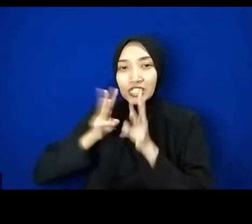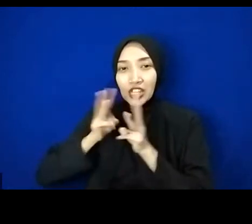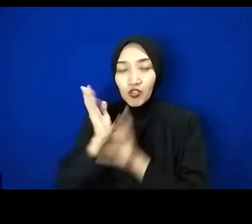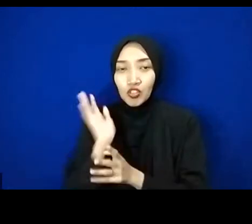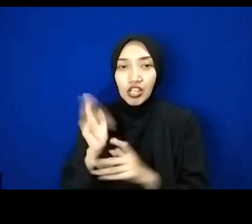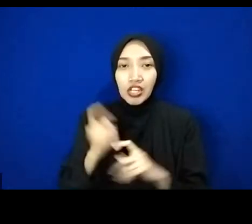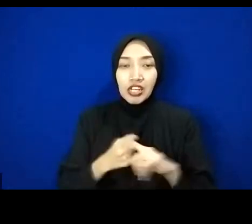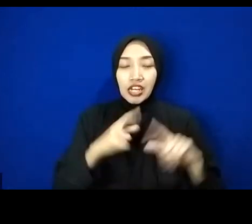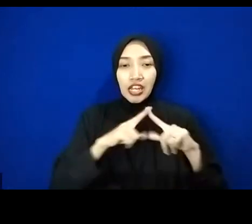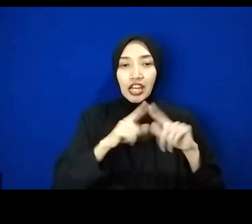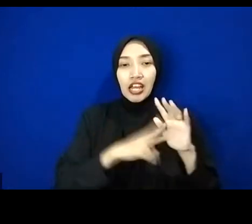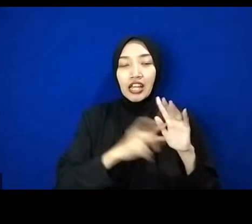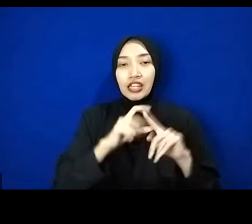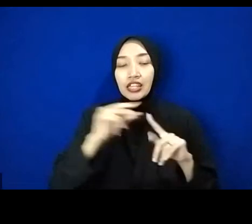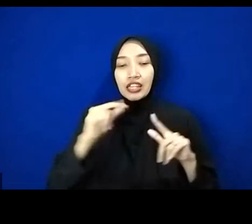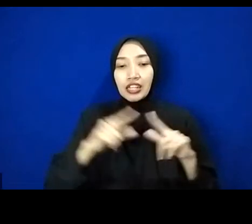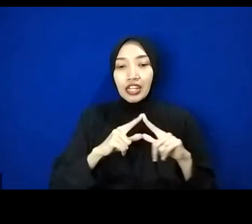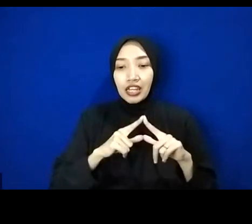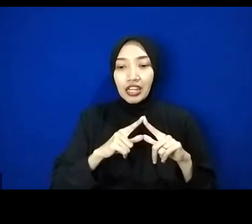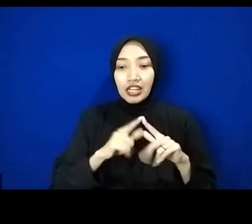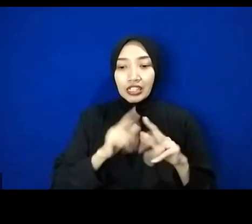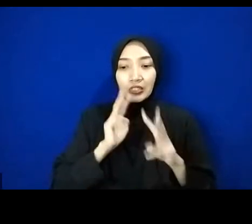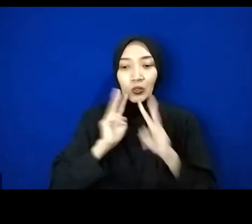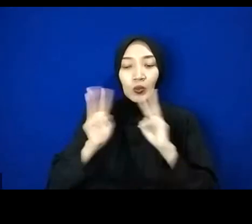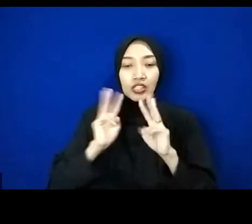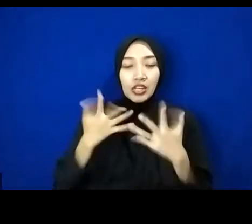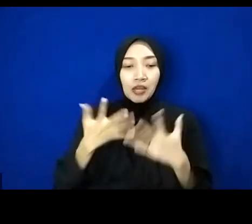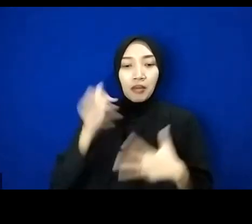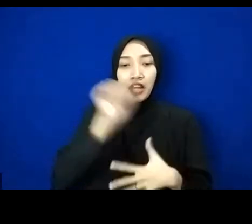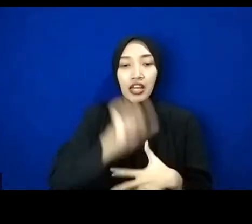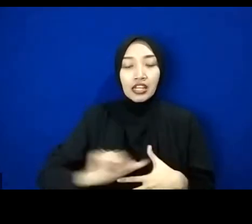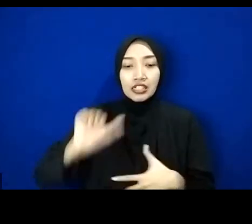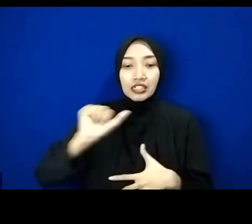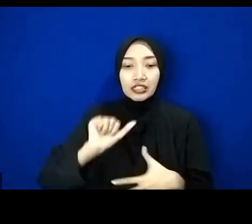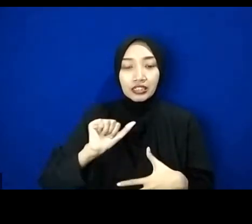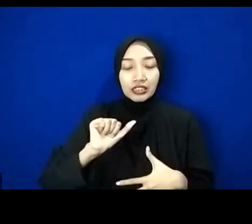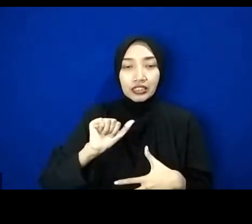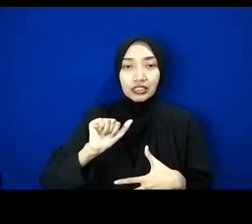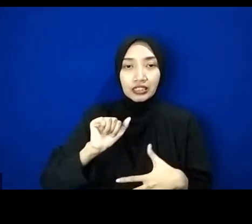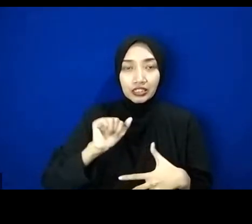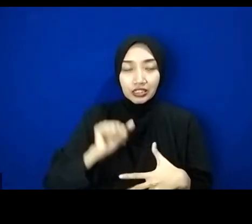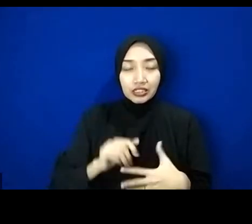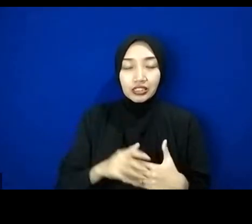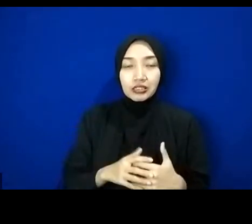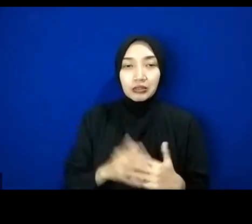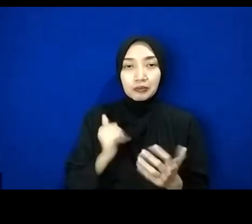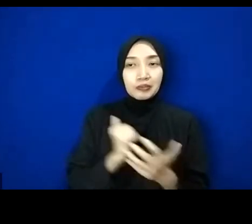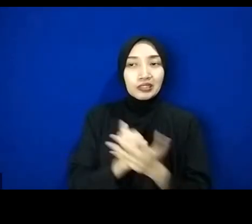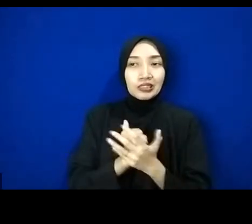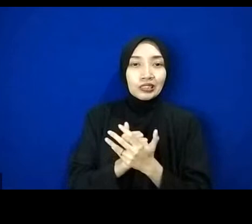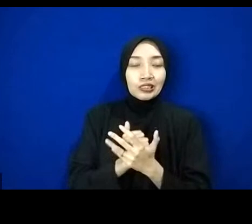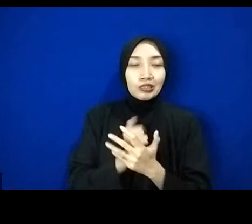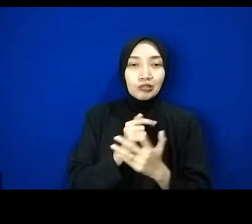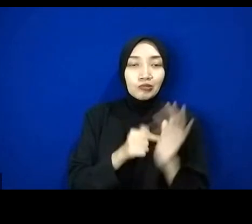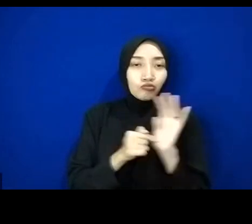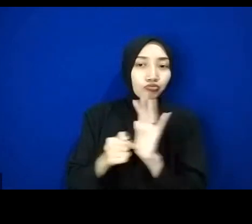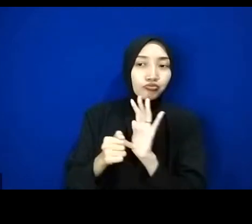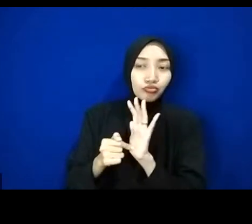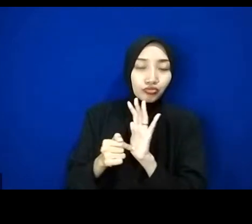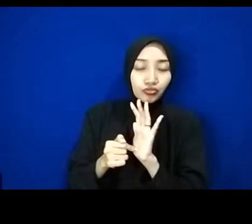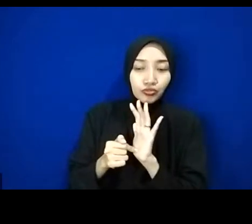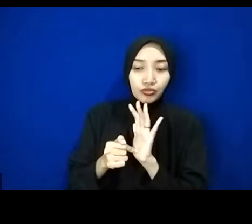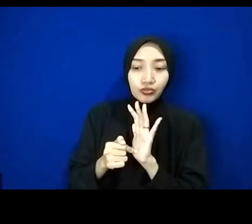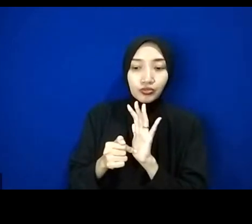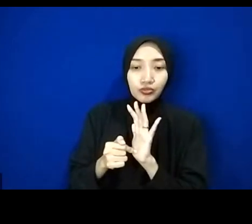Asia TV news channel. He showed his deep regret and disappointment with the number of substances in the criminal code that were